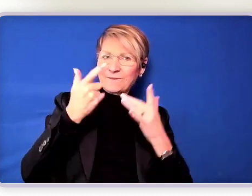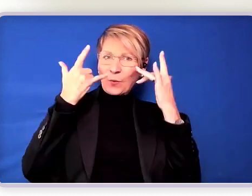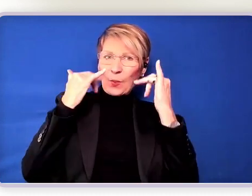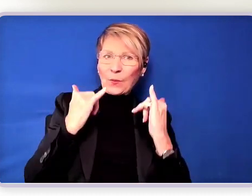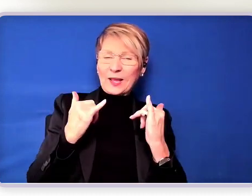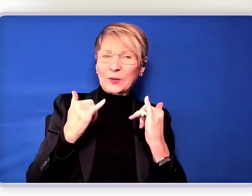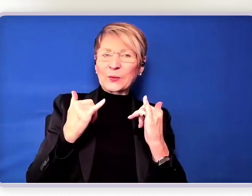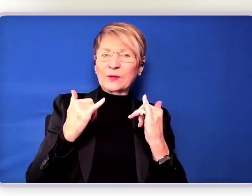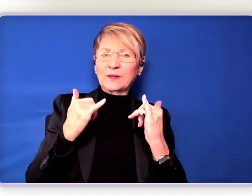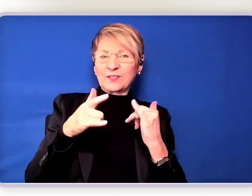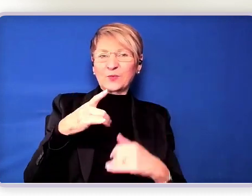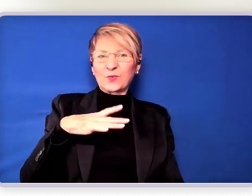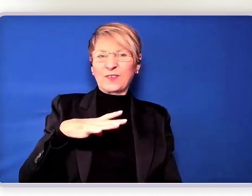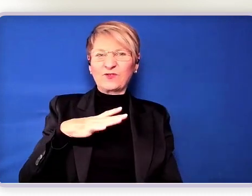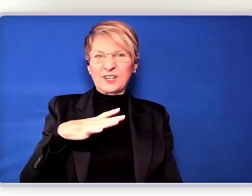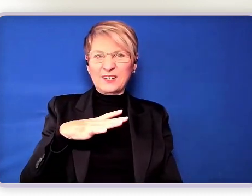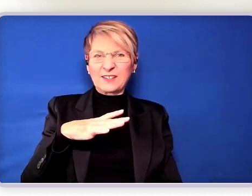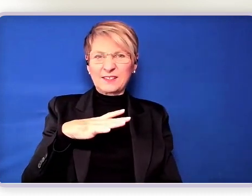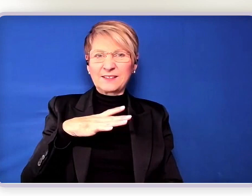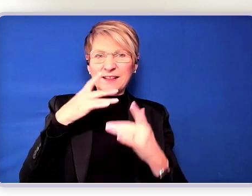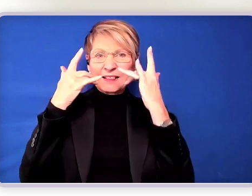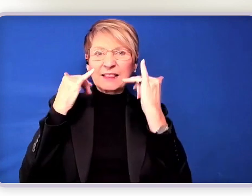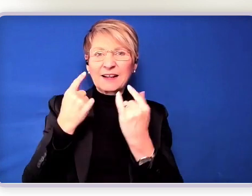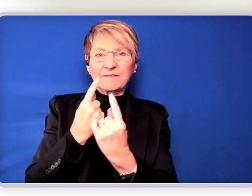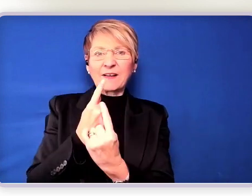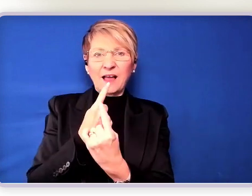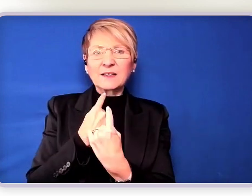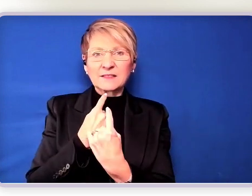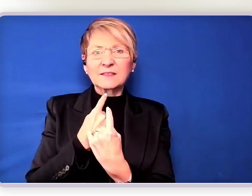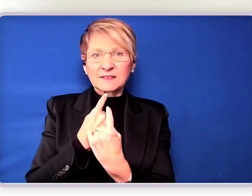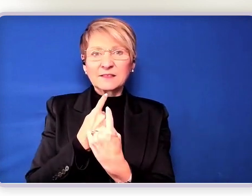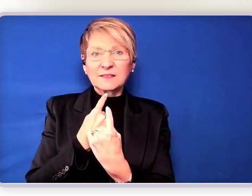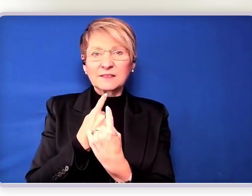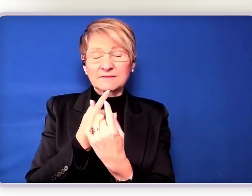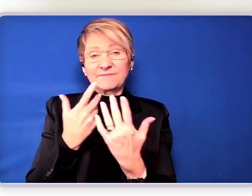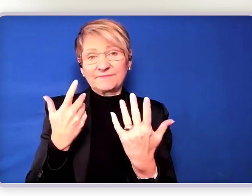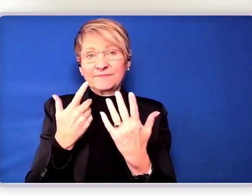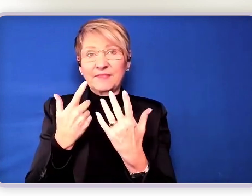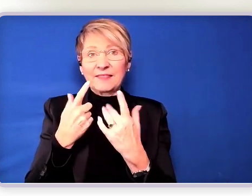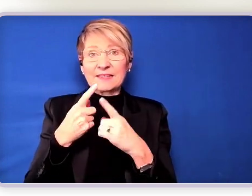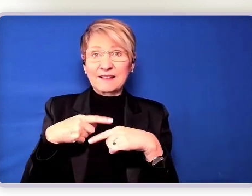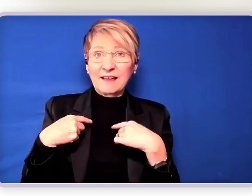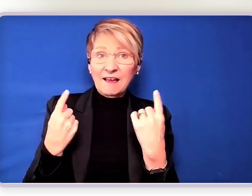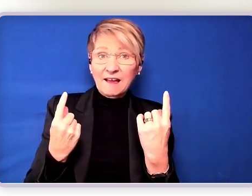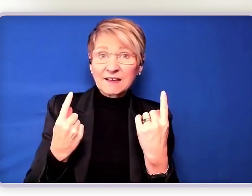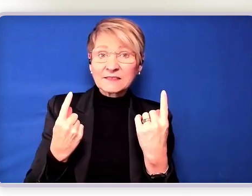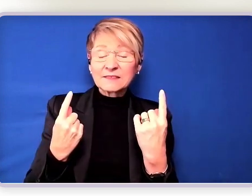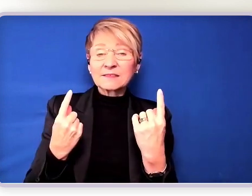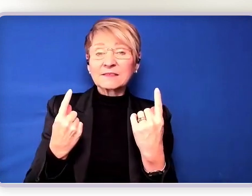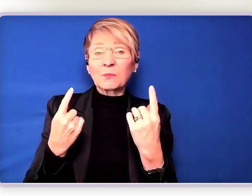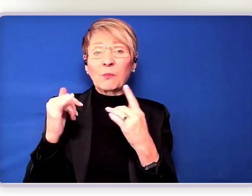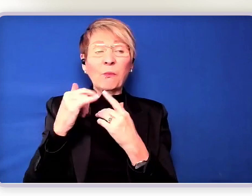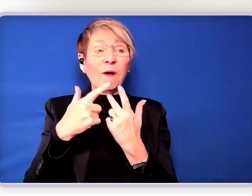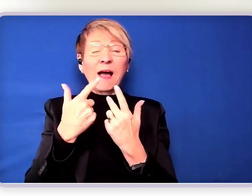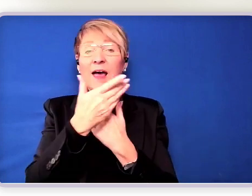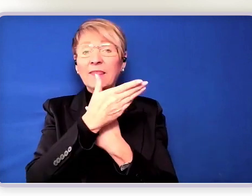free legal assistance. So obviously there's us. Any other community legal centre should,